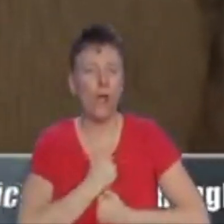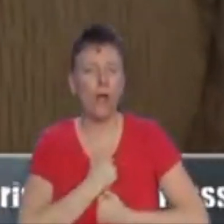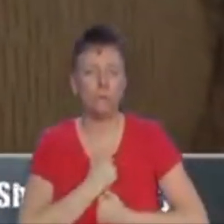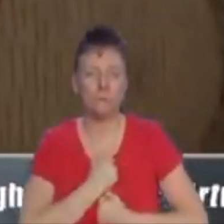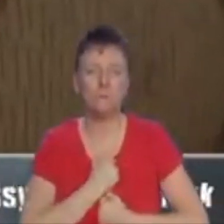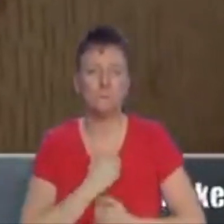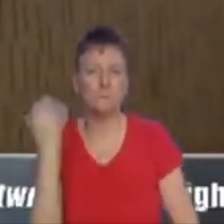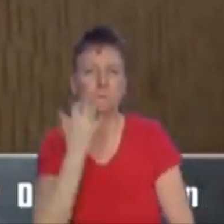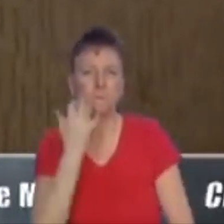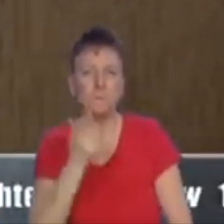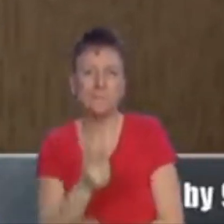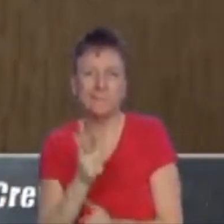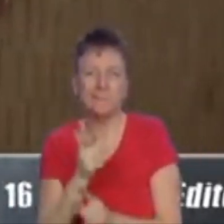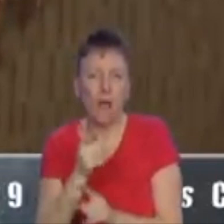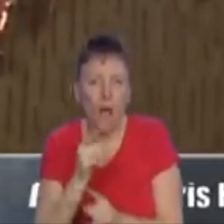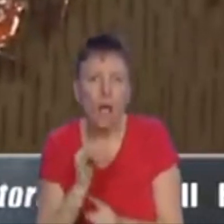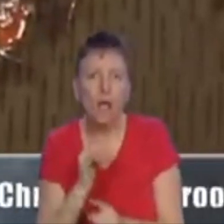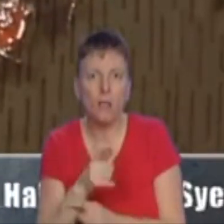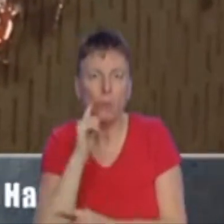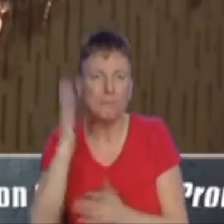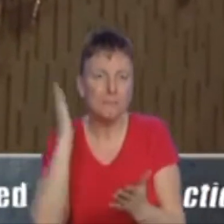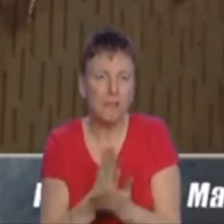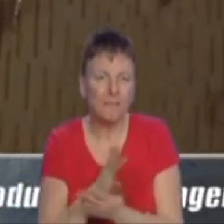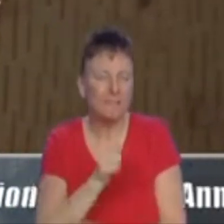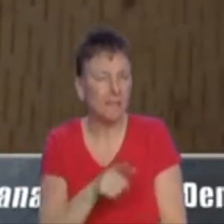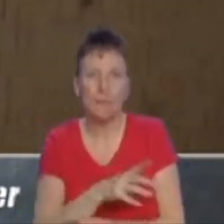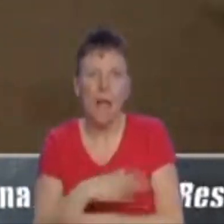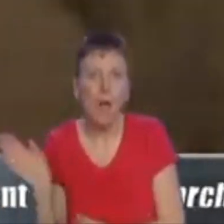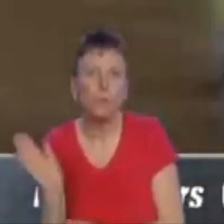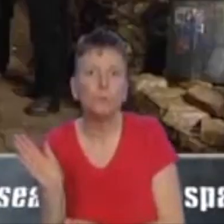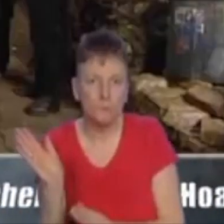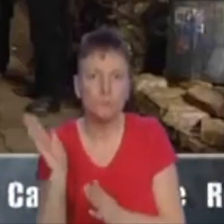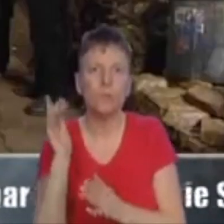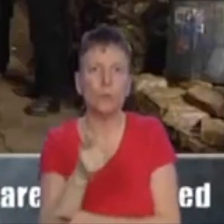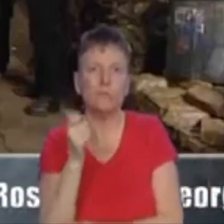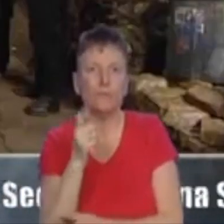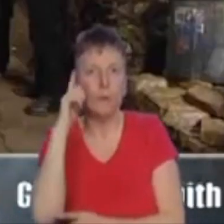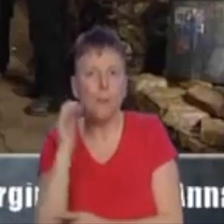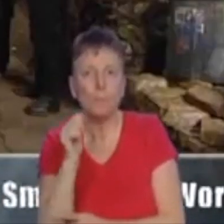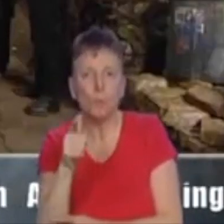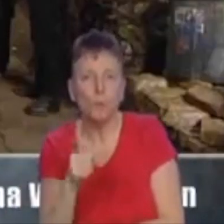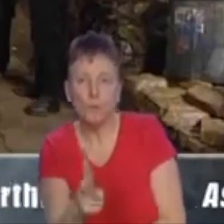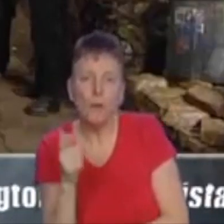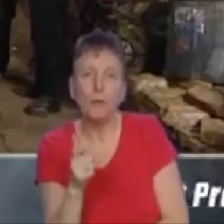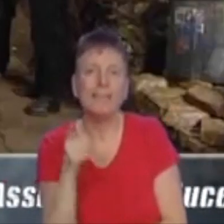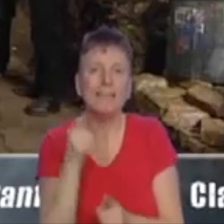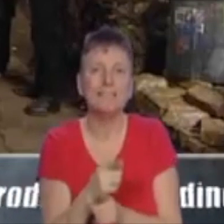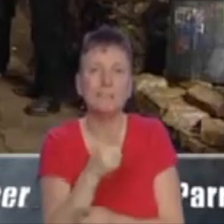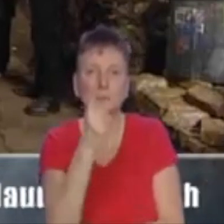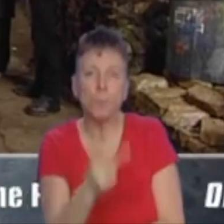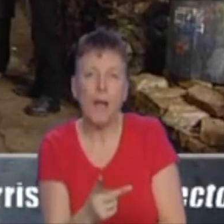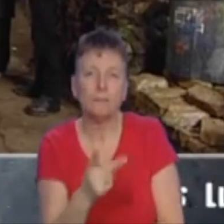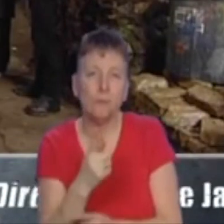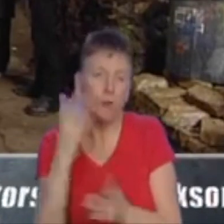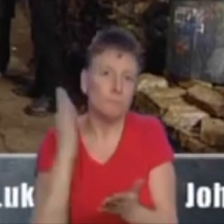unmistakable shot, centre of the back there. That would have definitely taken him out. But what you've got to remember is you should have hit them at